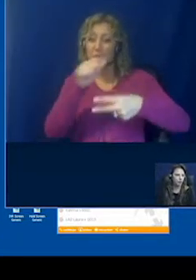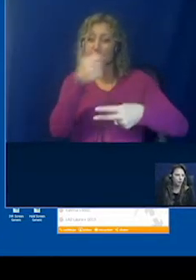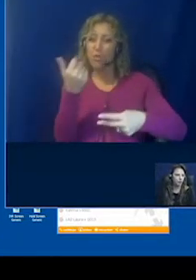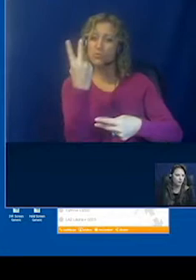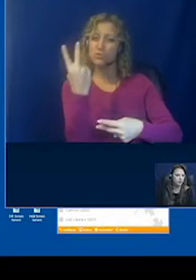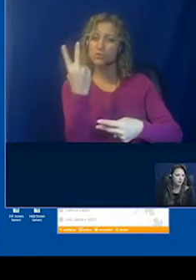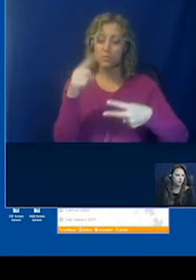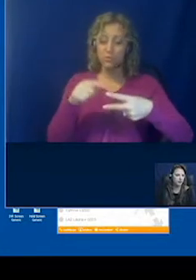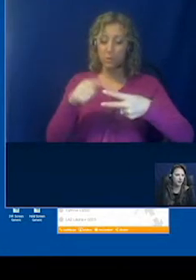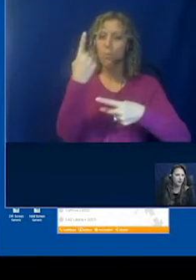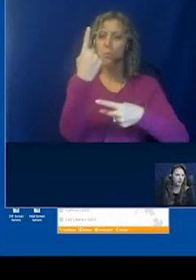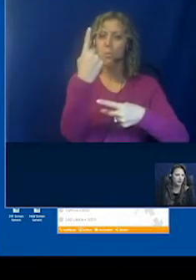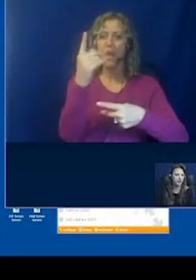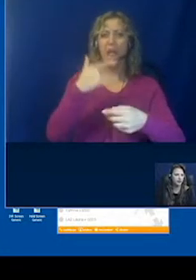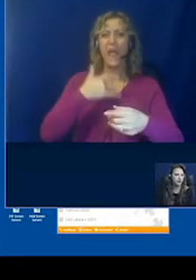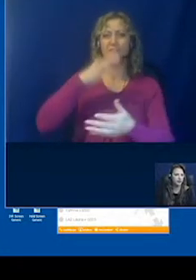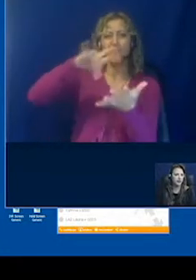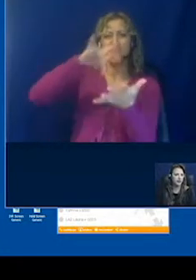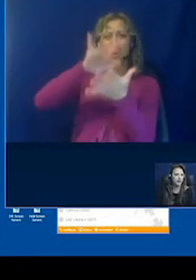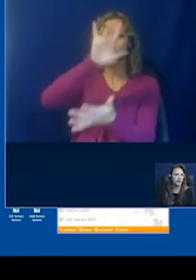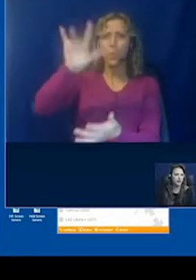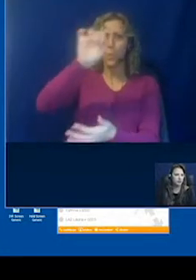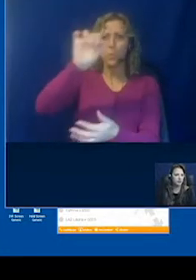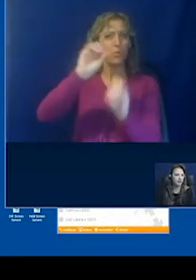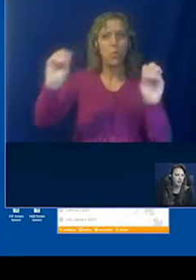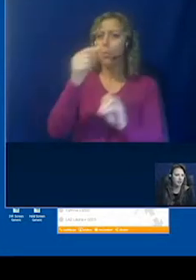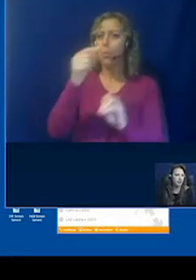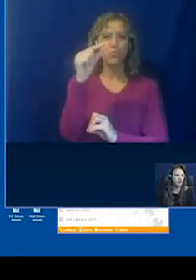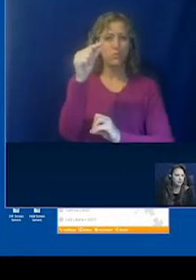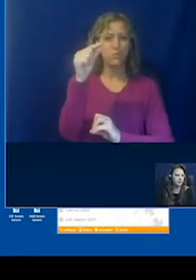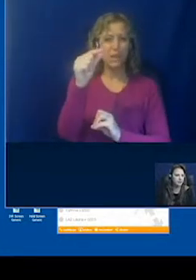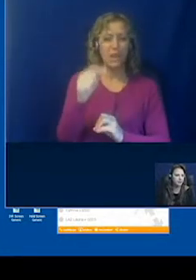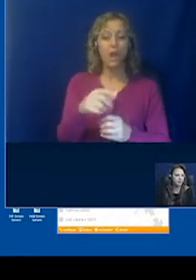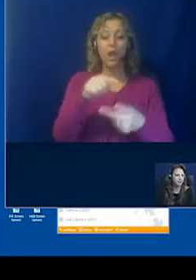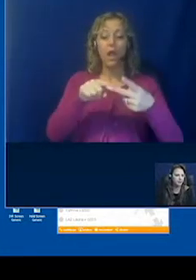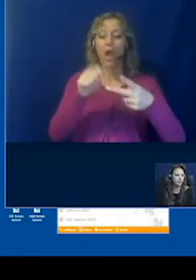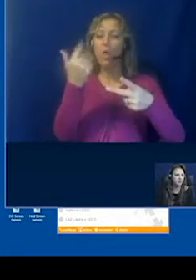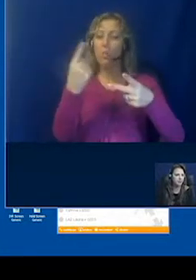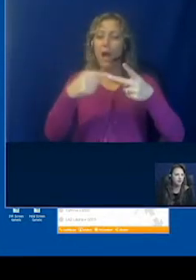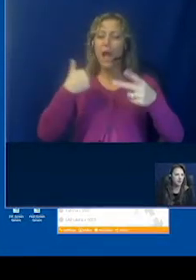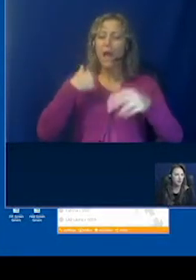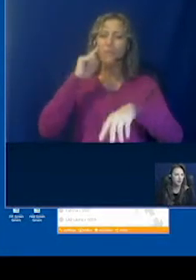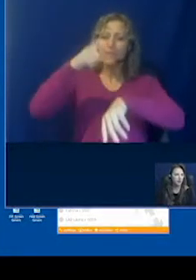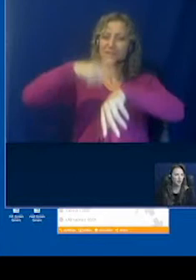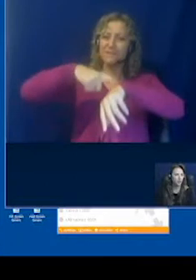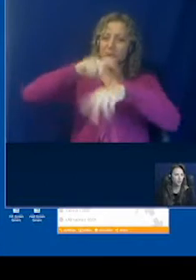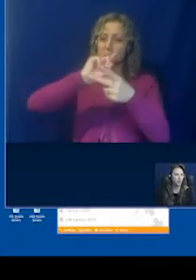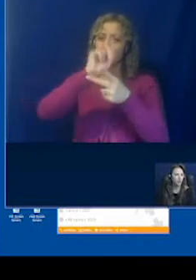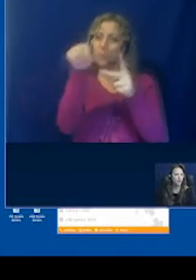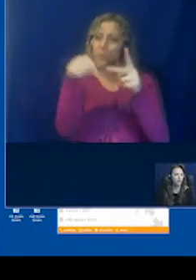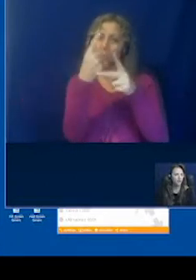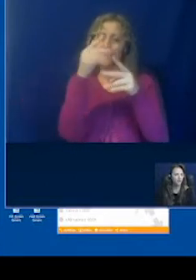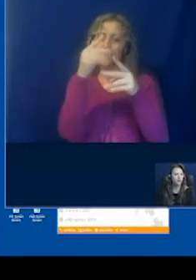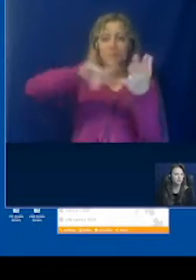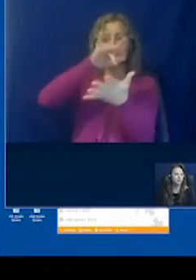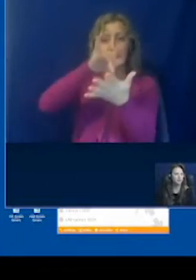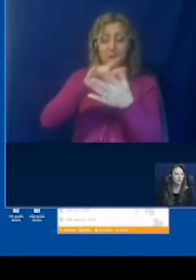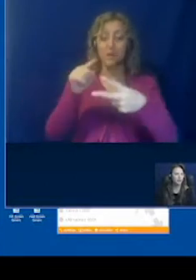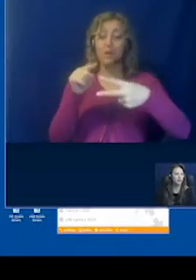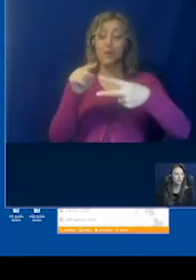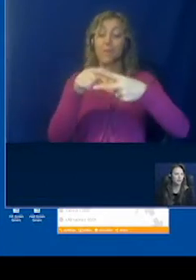an open dot and the other one has a little timepiece in the middle of it. The open dot